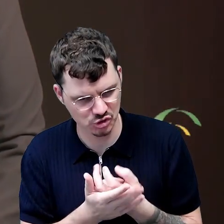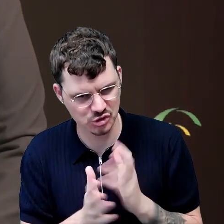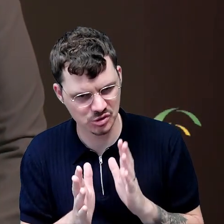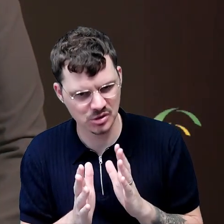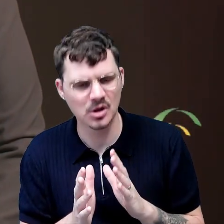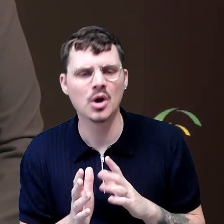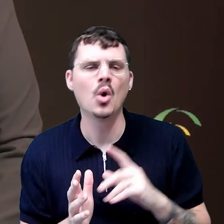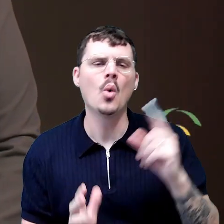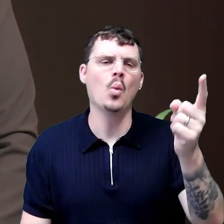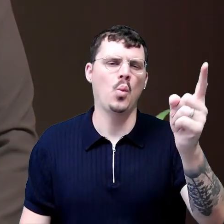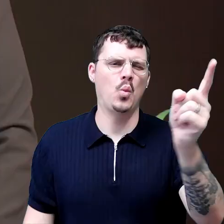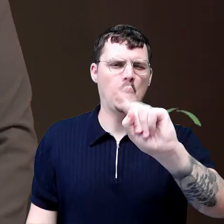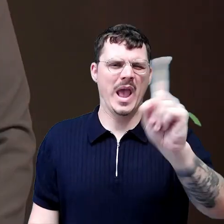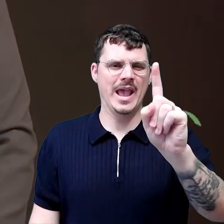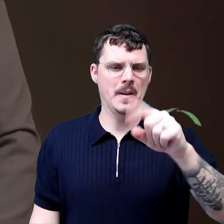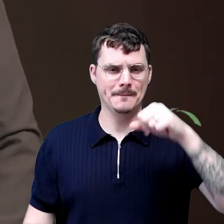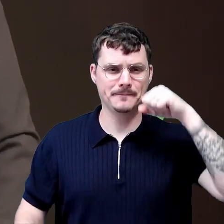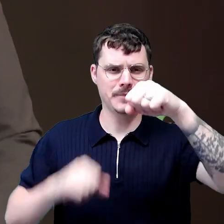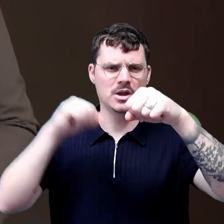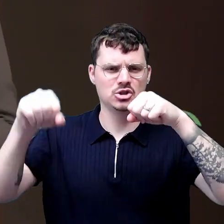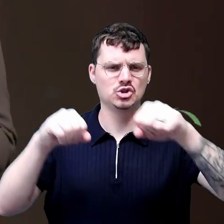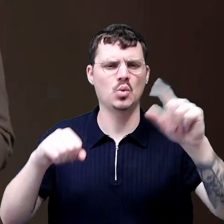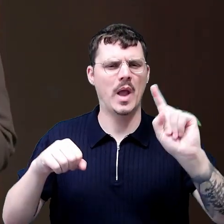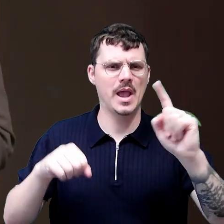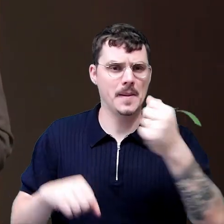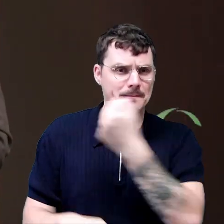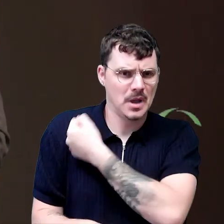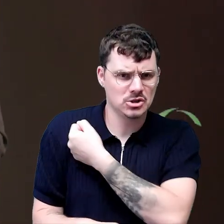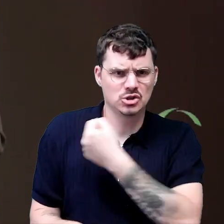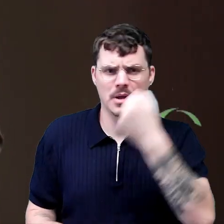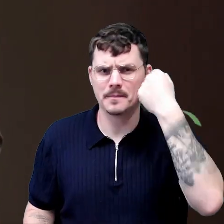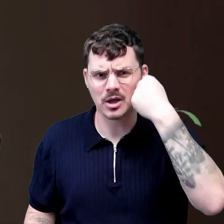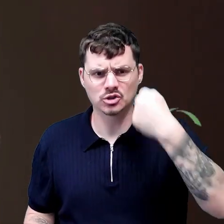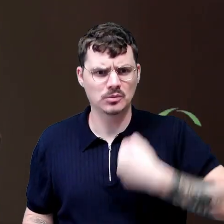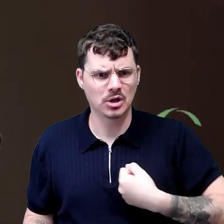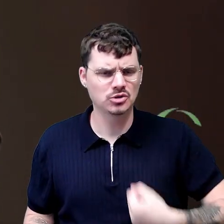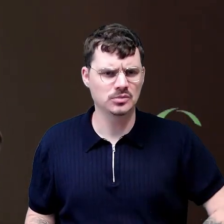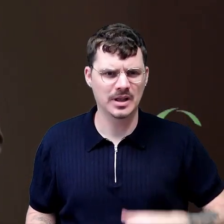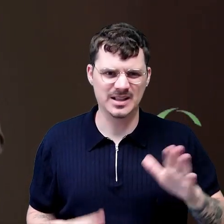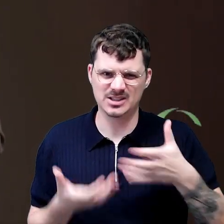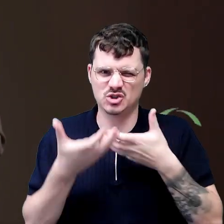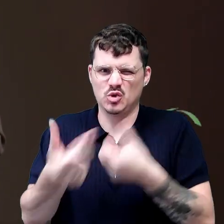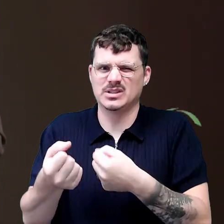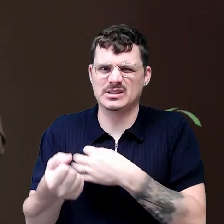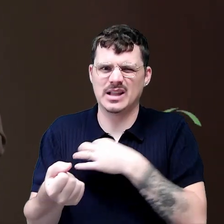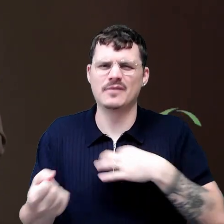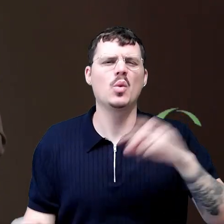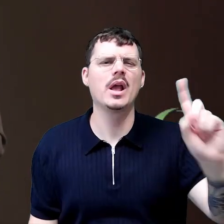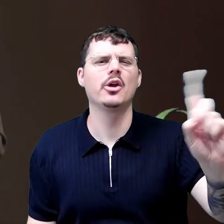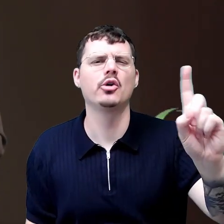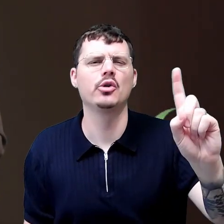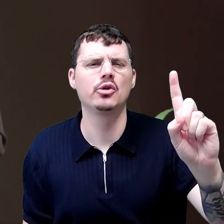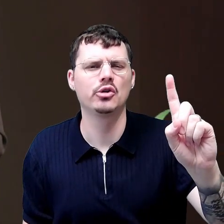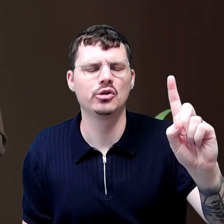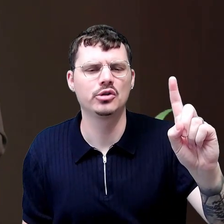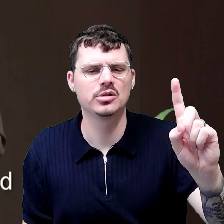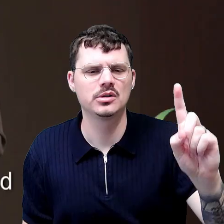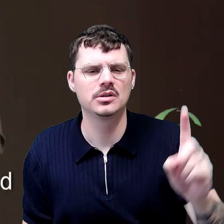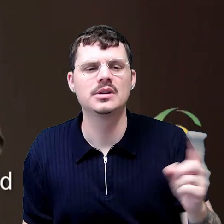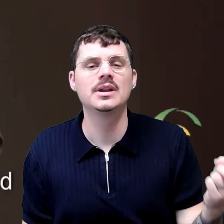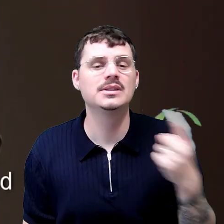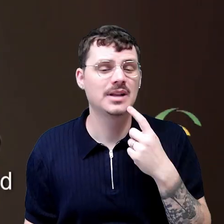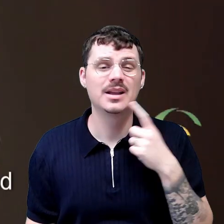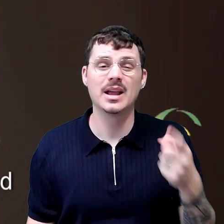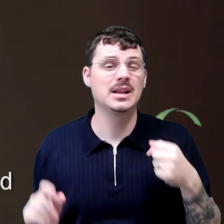Where on their bodies is he punching his two most favorite trusted staff?